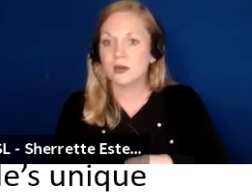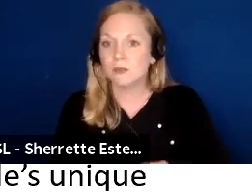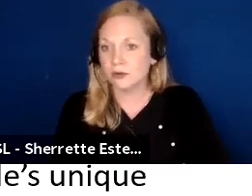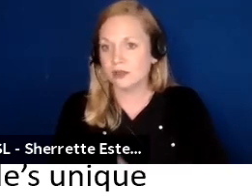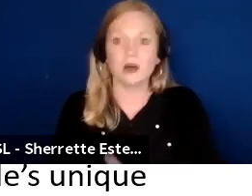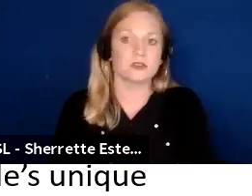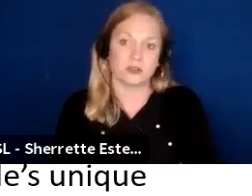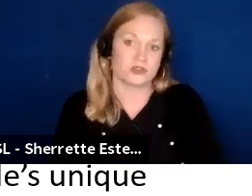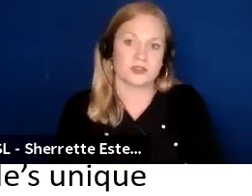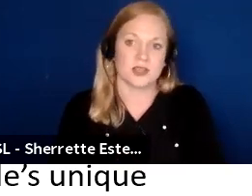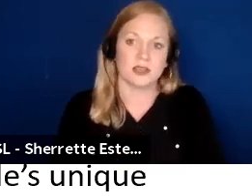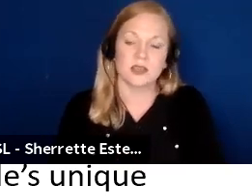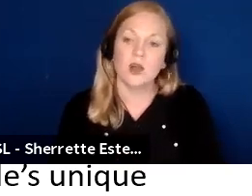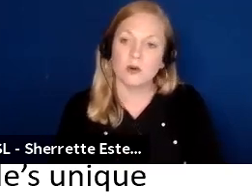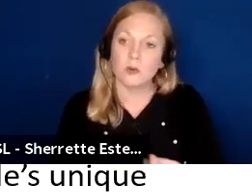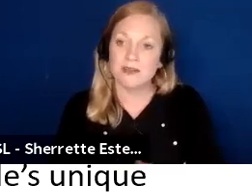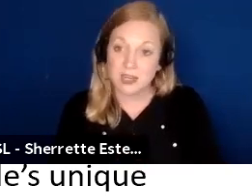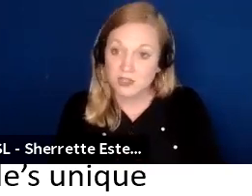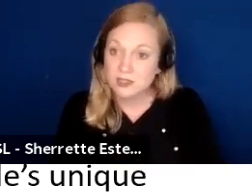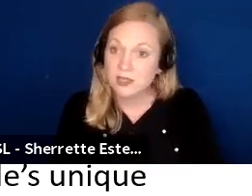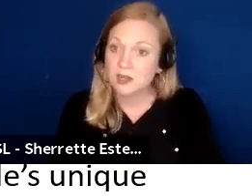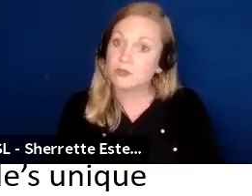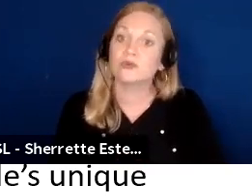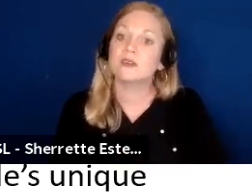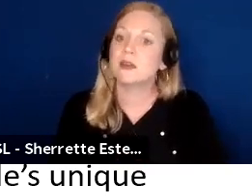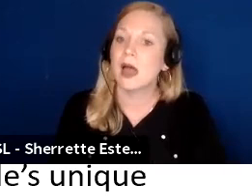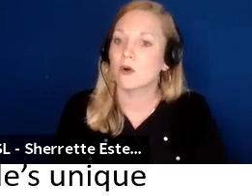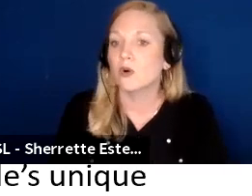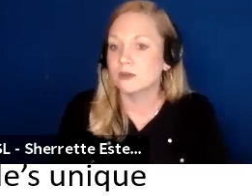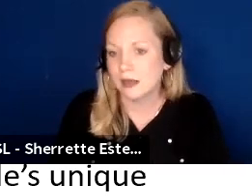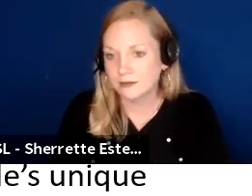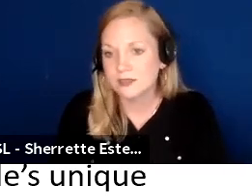nurturing component of a larger society where we have agency in improving our own lives.